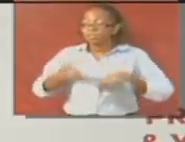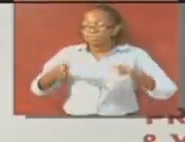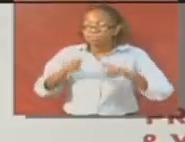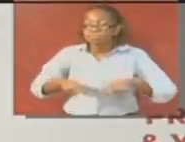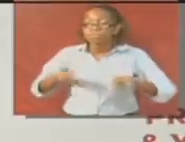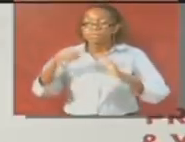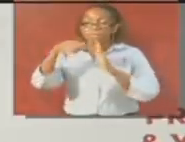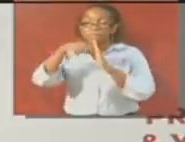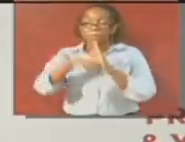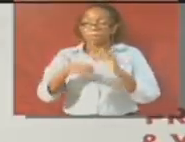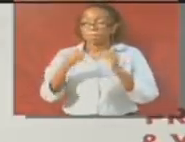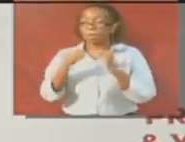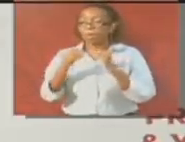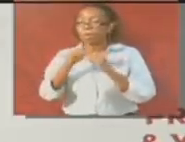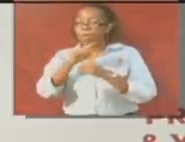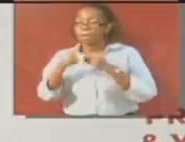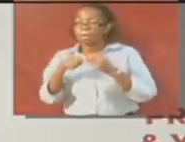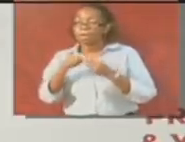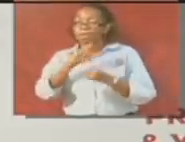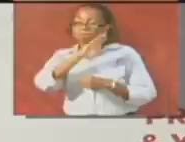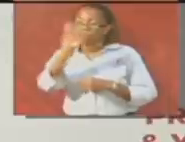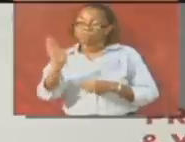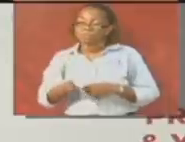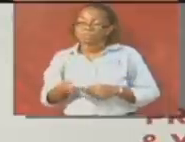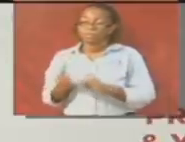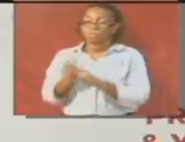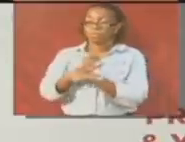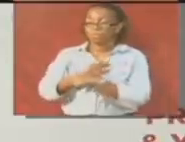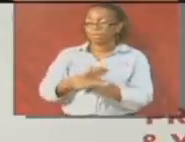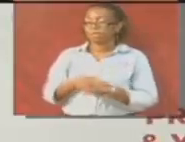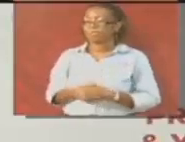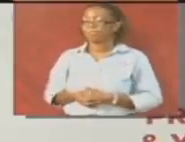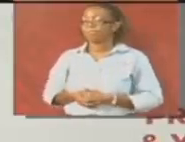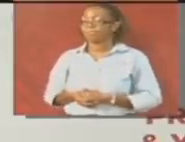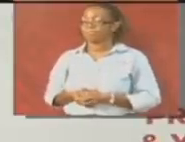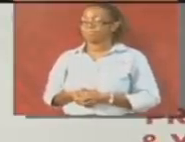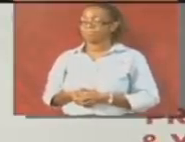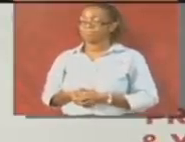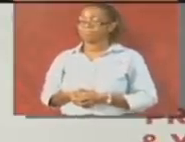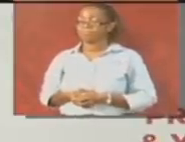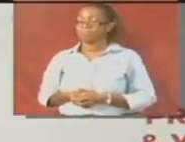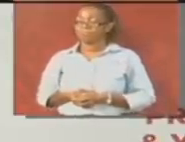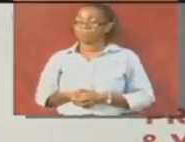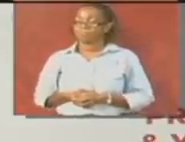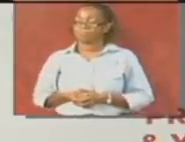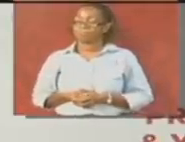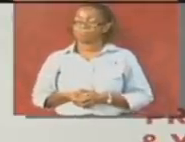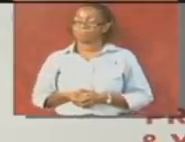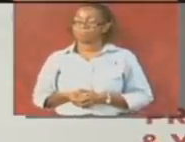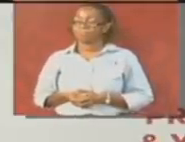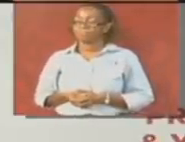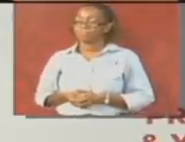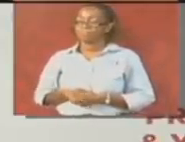existing capacity, we cannot test every single positive to identify whether variants of concern